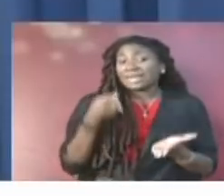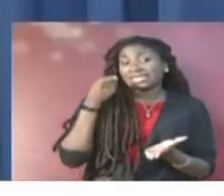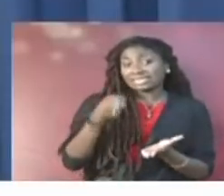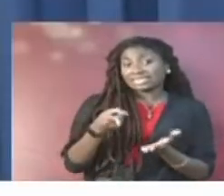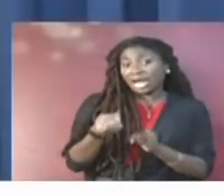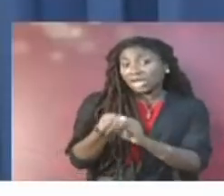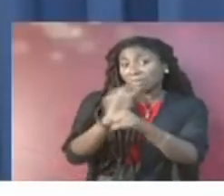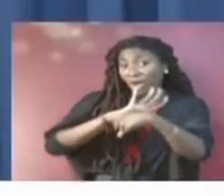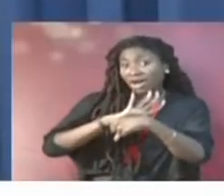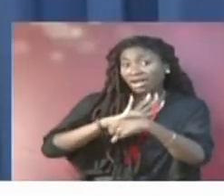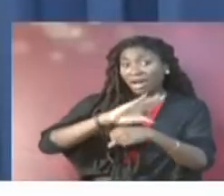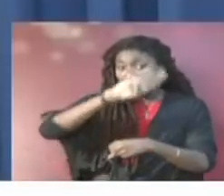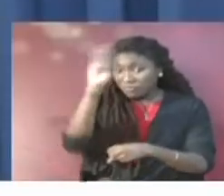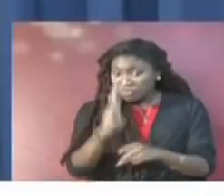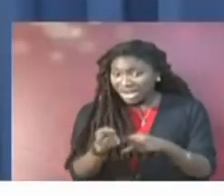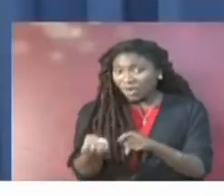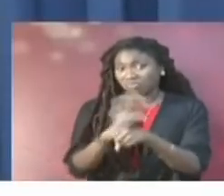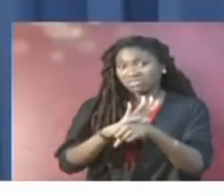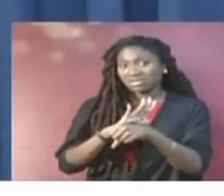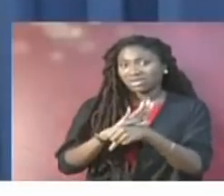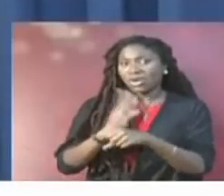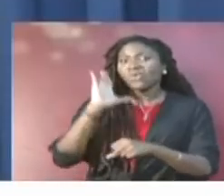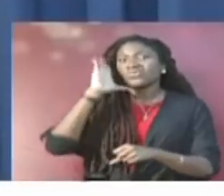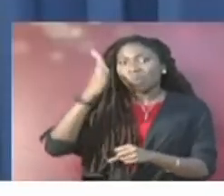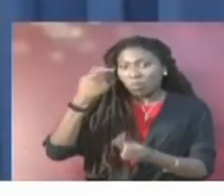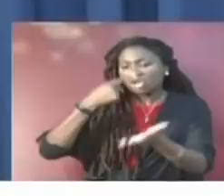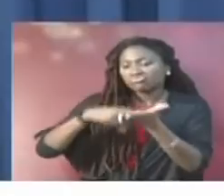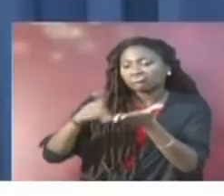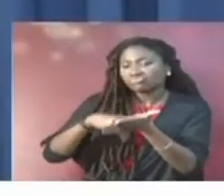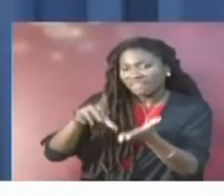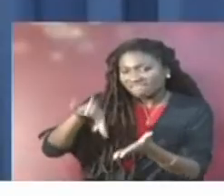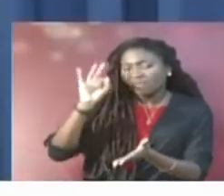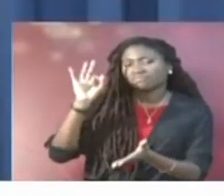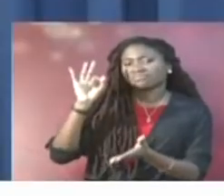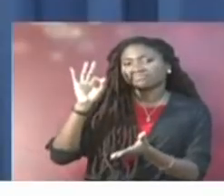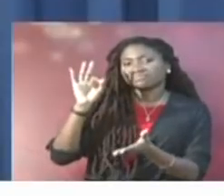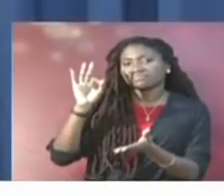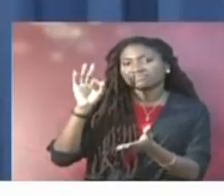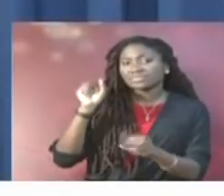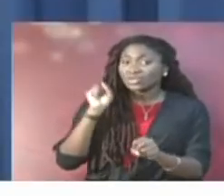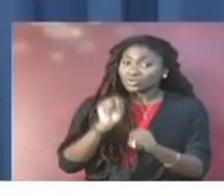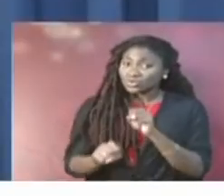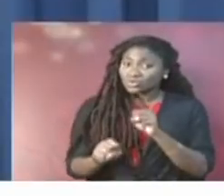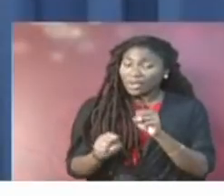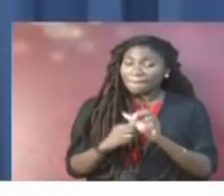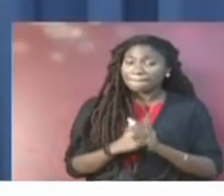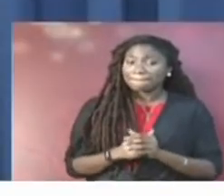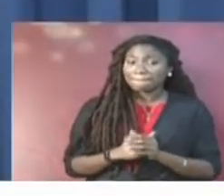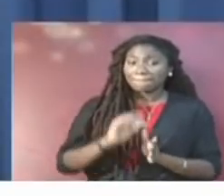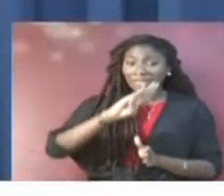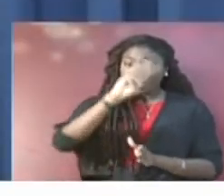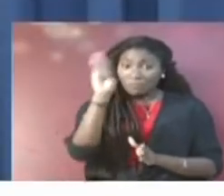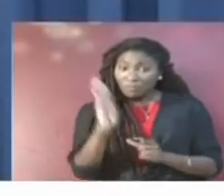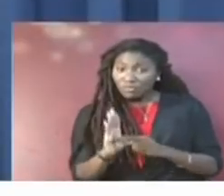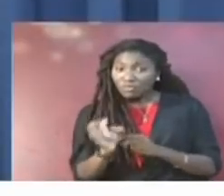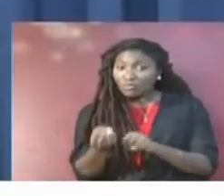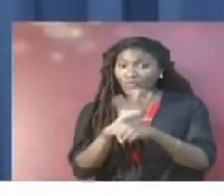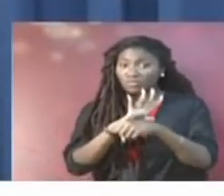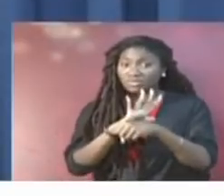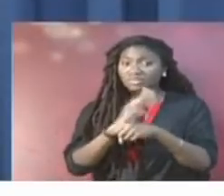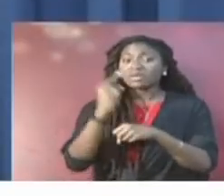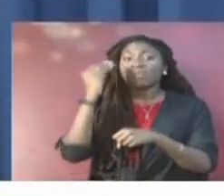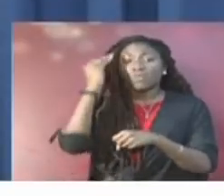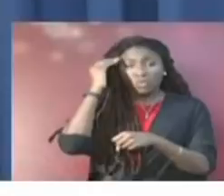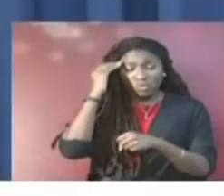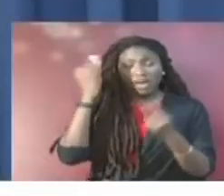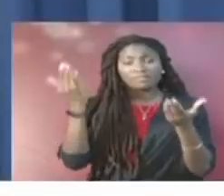time will tell as we confirm those samples. So again, the role of P1 it seems to be well established. It